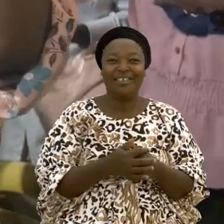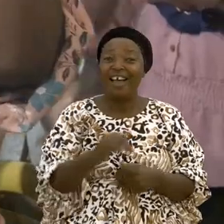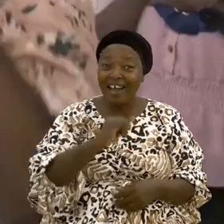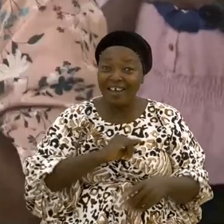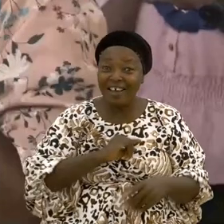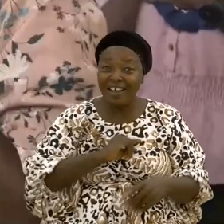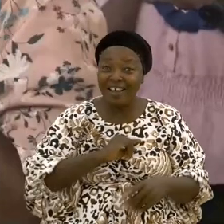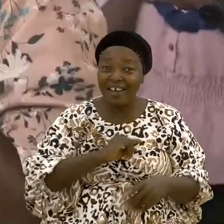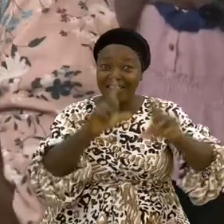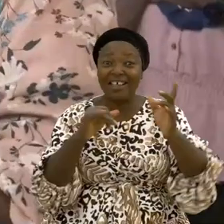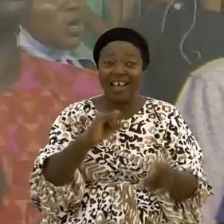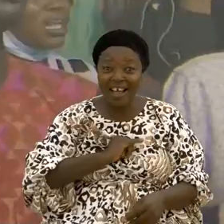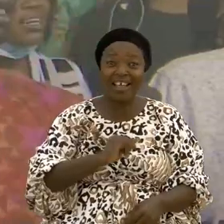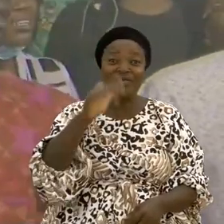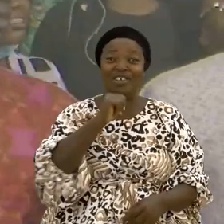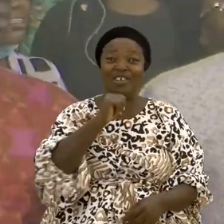I will not lack.